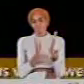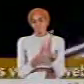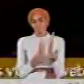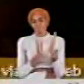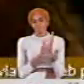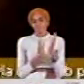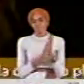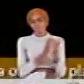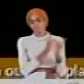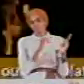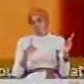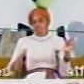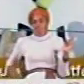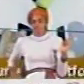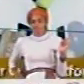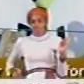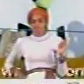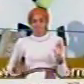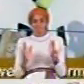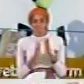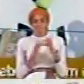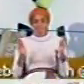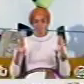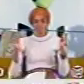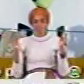praise the Lord.